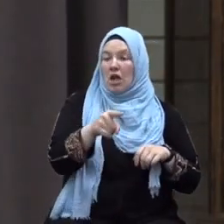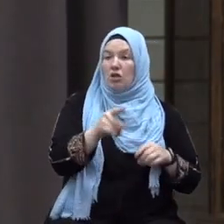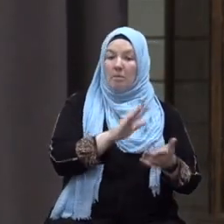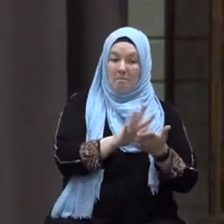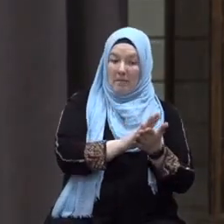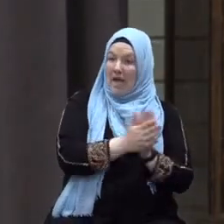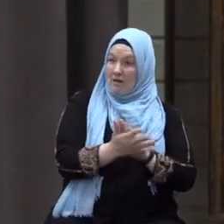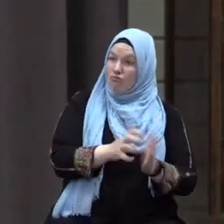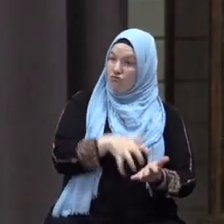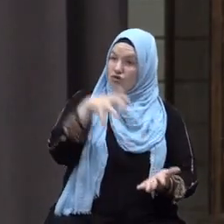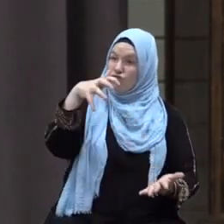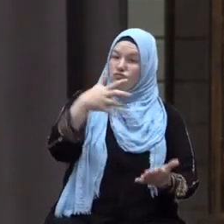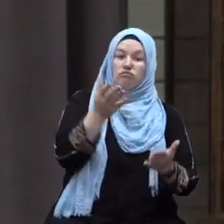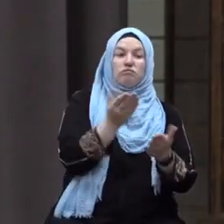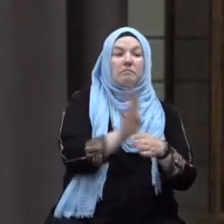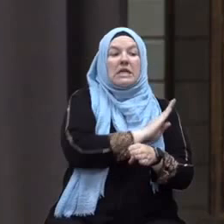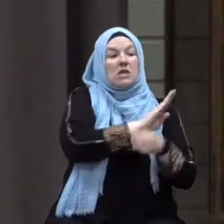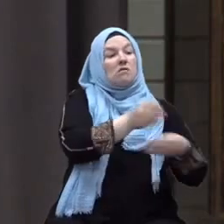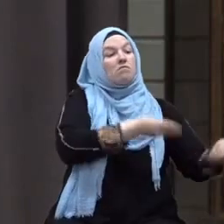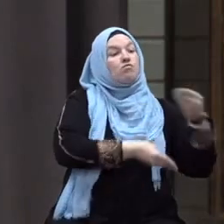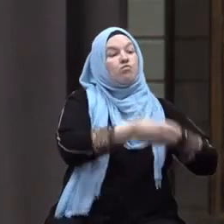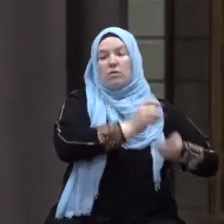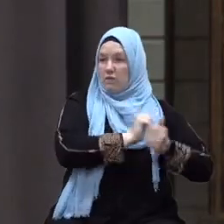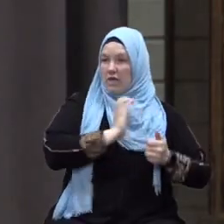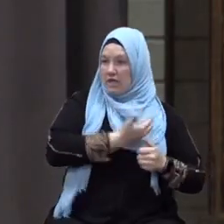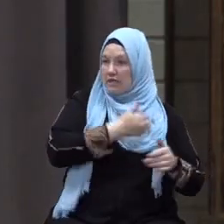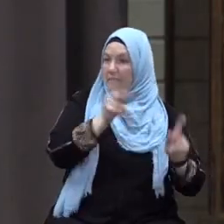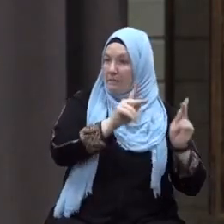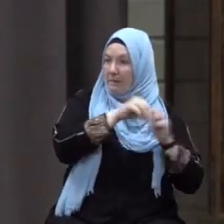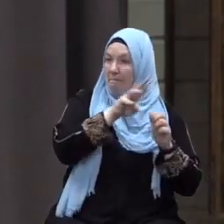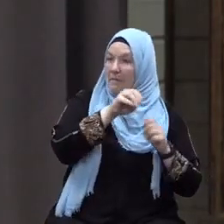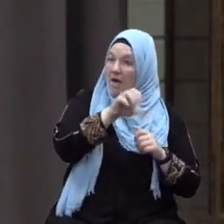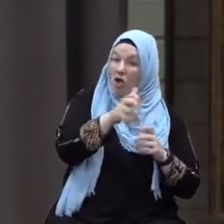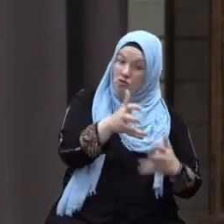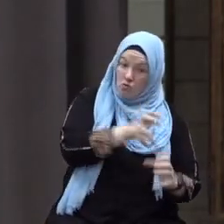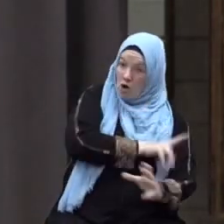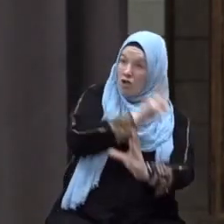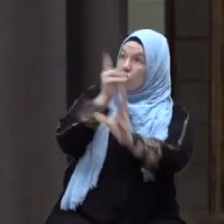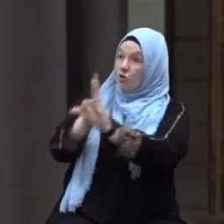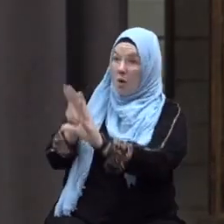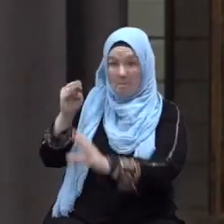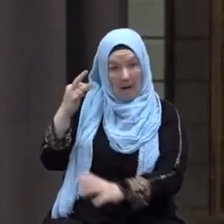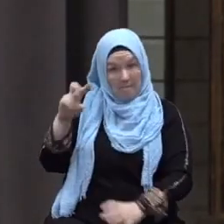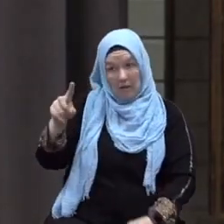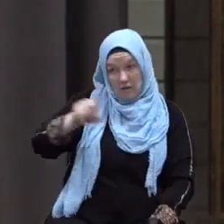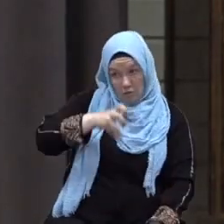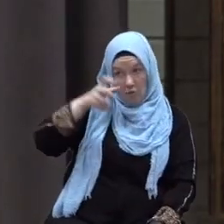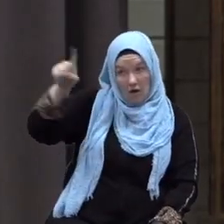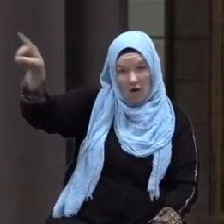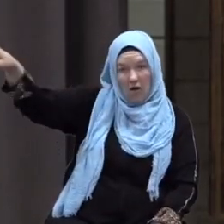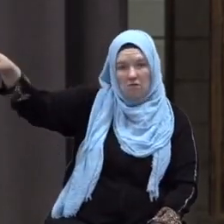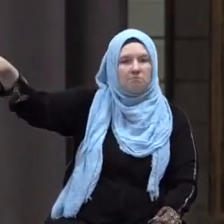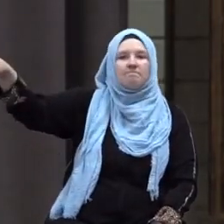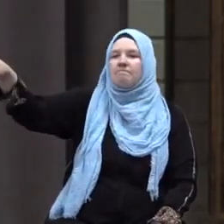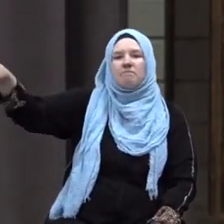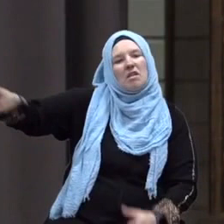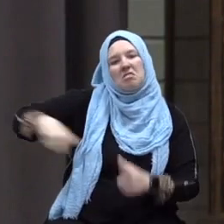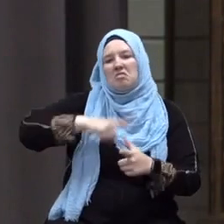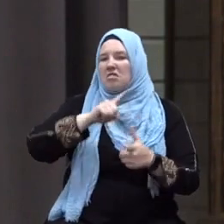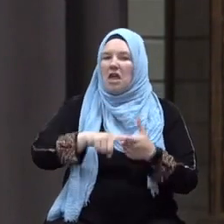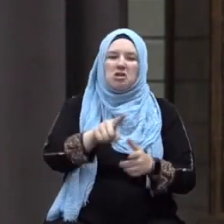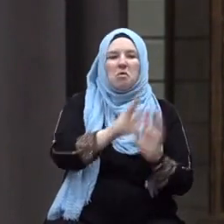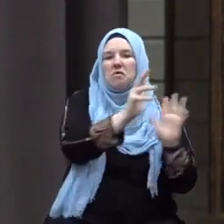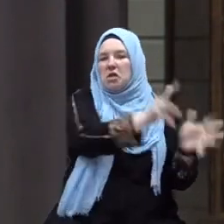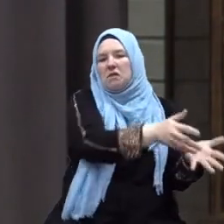wealth doing business with us. If you want to join Muhammad, you leave your wealth and everything you've made of